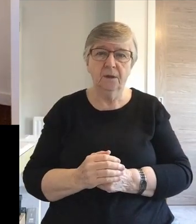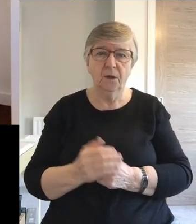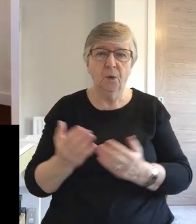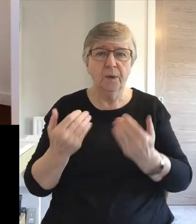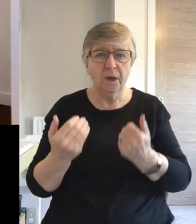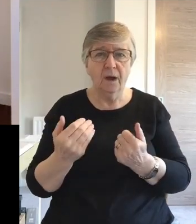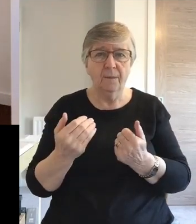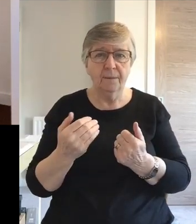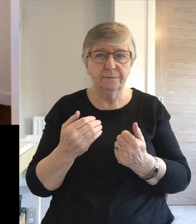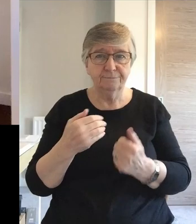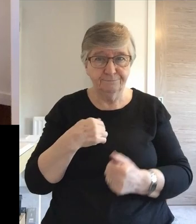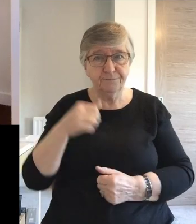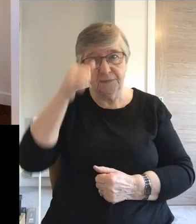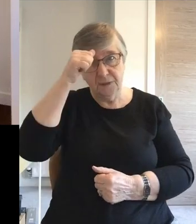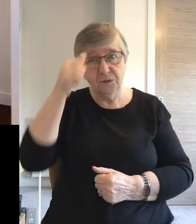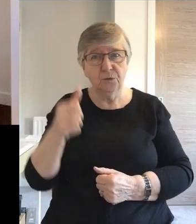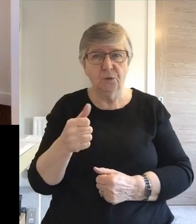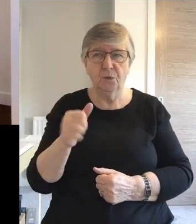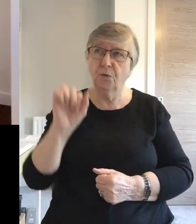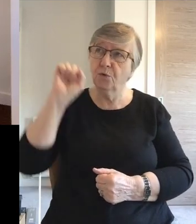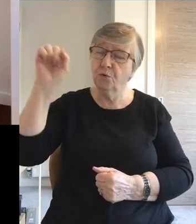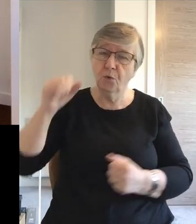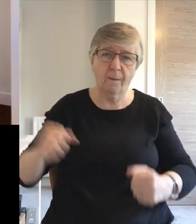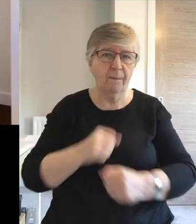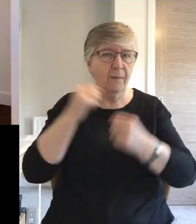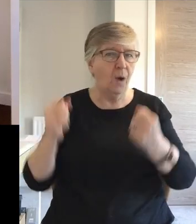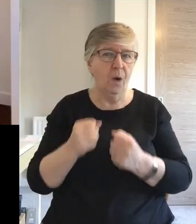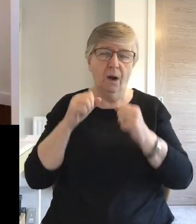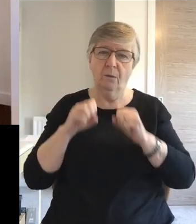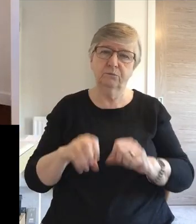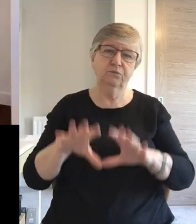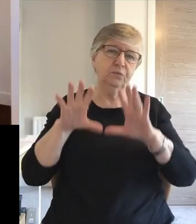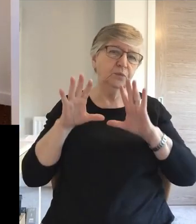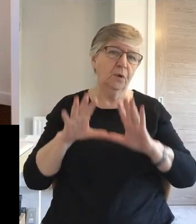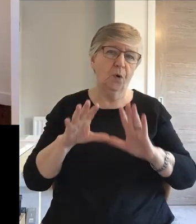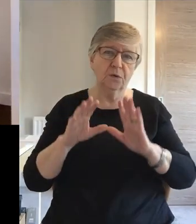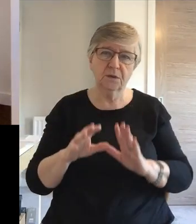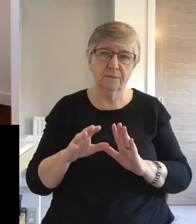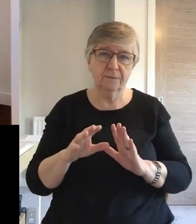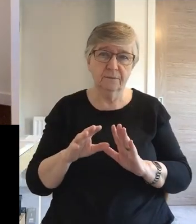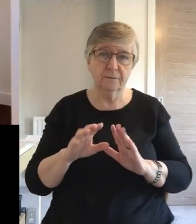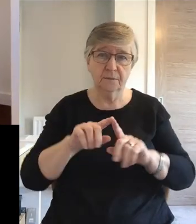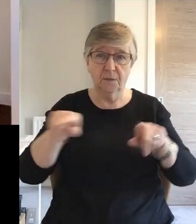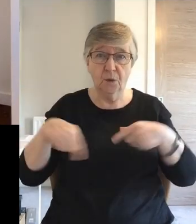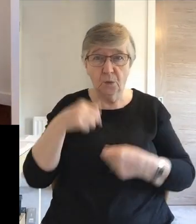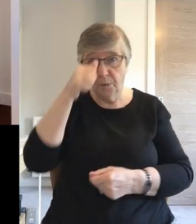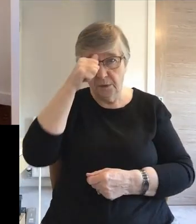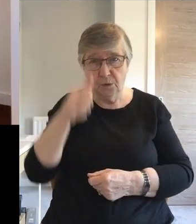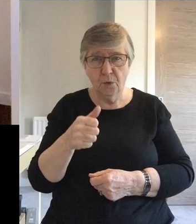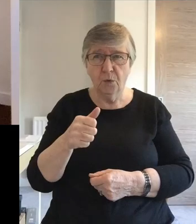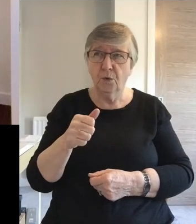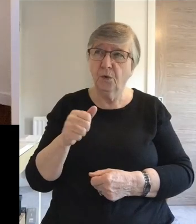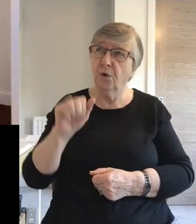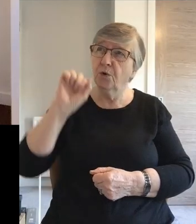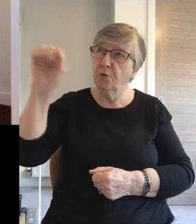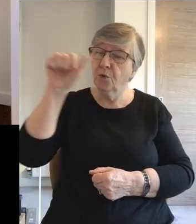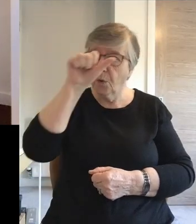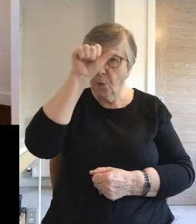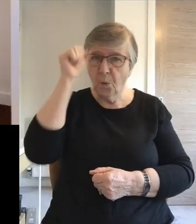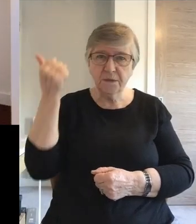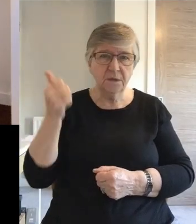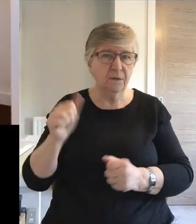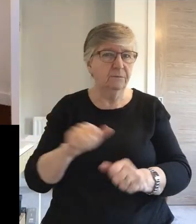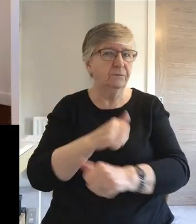We come acknowledging how awesome your power is. We come acknowledging how great is your